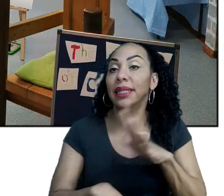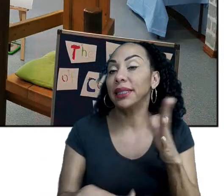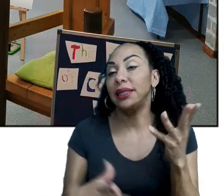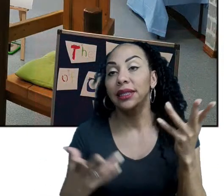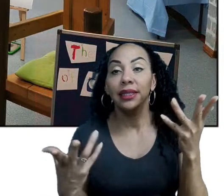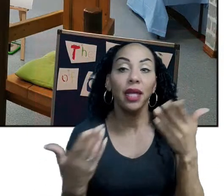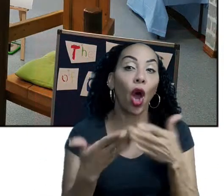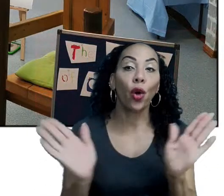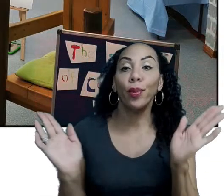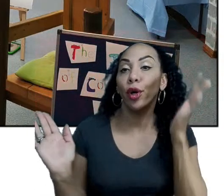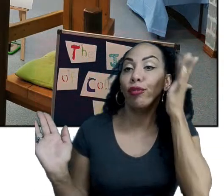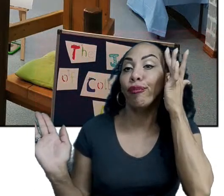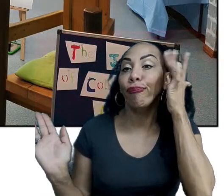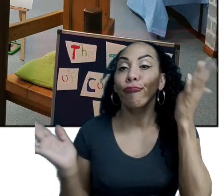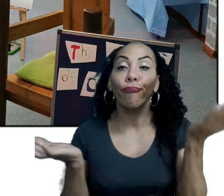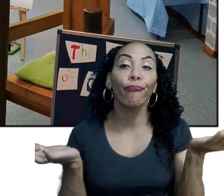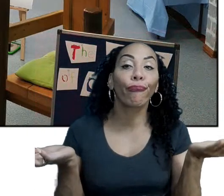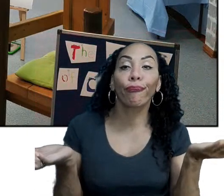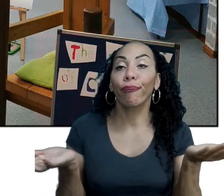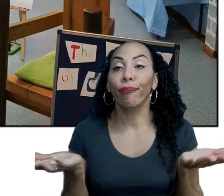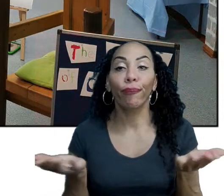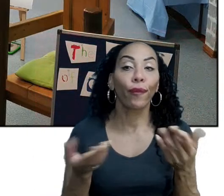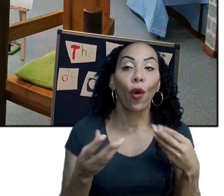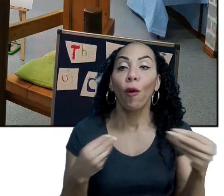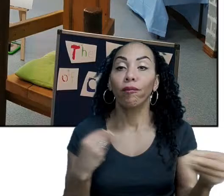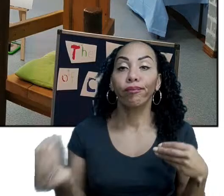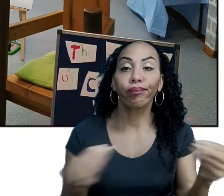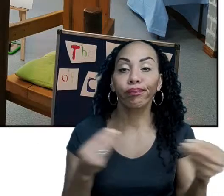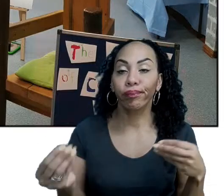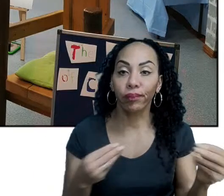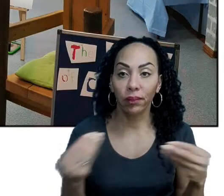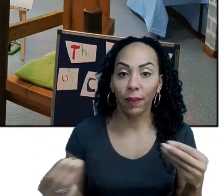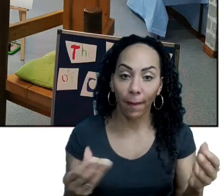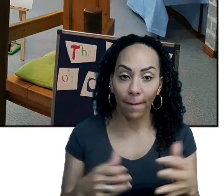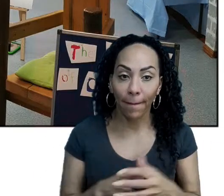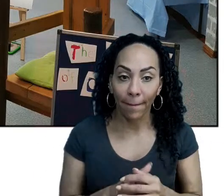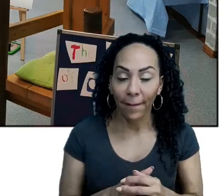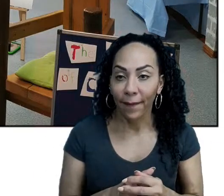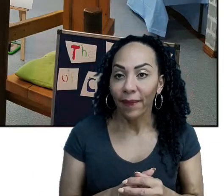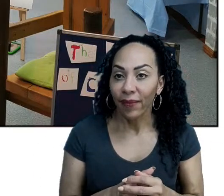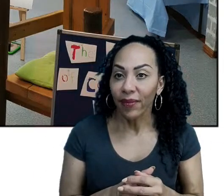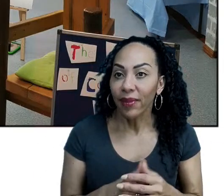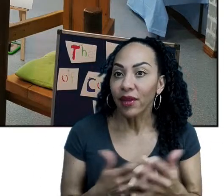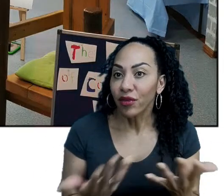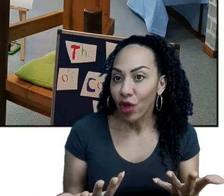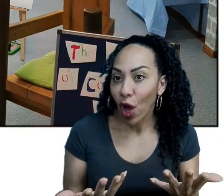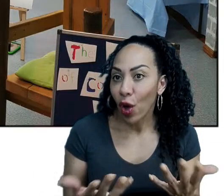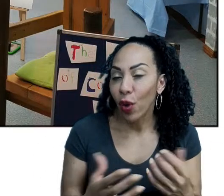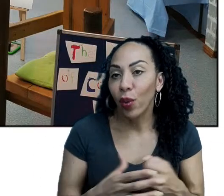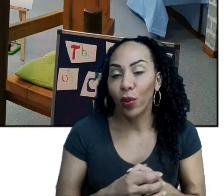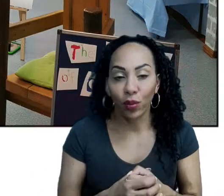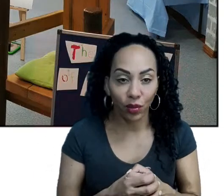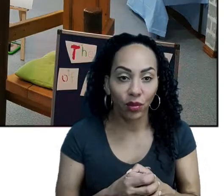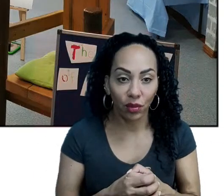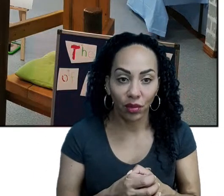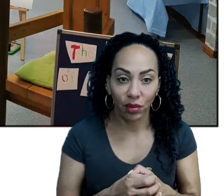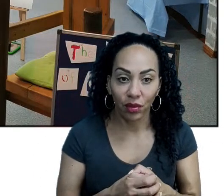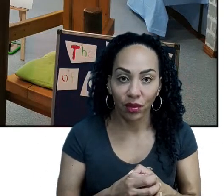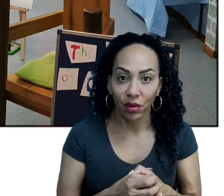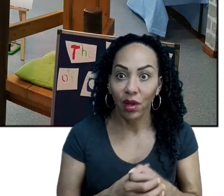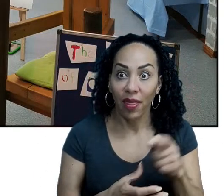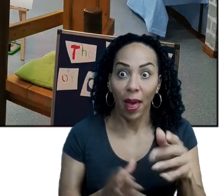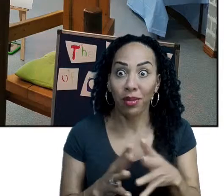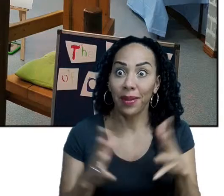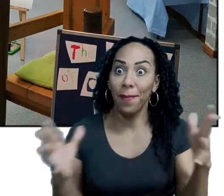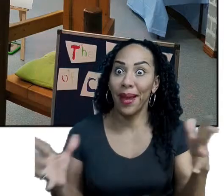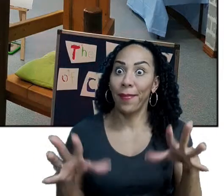what we found is there are just some people that are very naturally good at embracing those sort of things. And so that was a big bit of learning for me, is to just